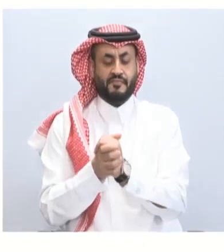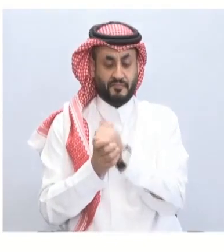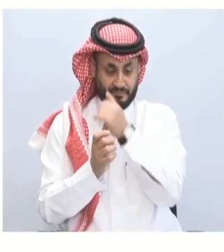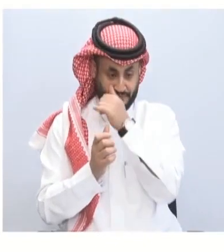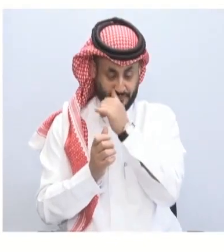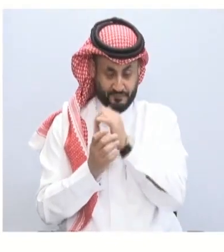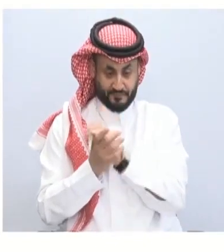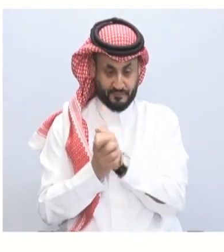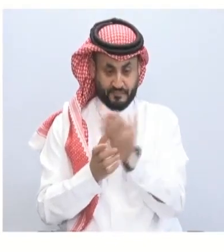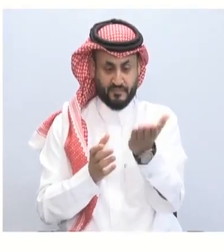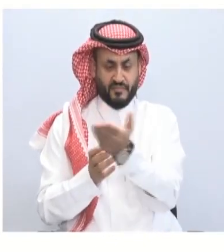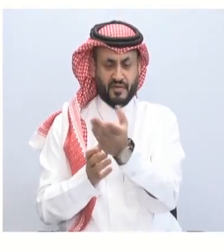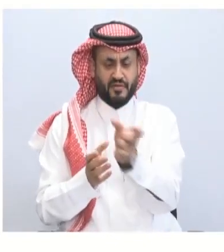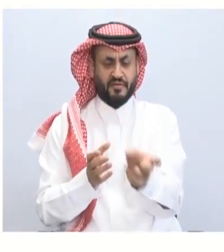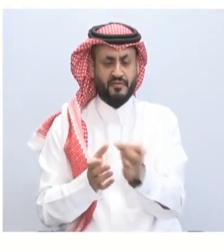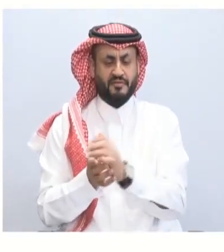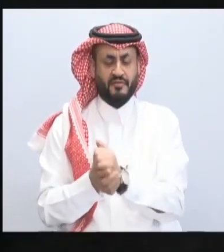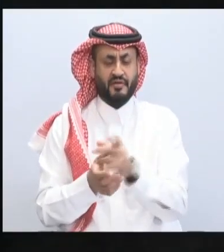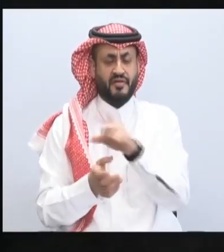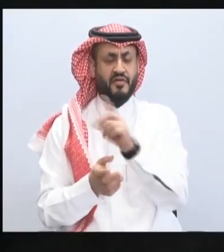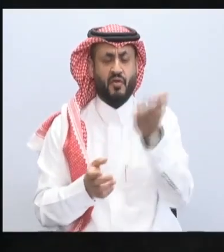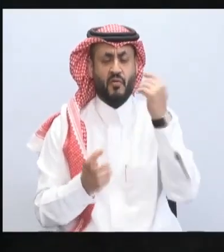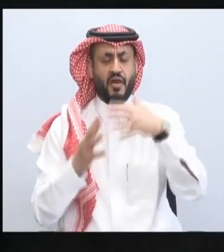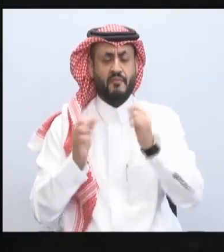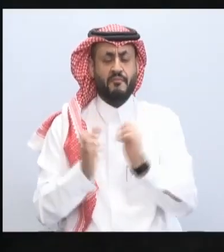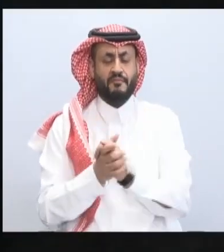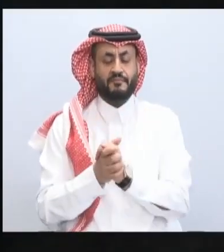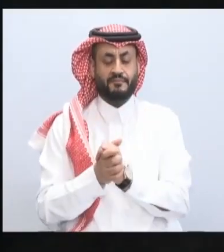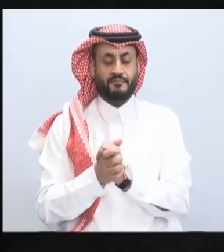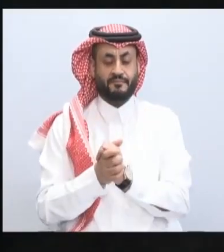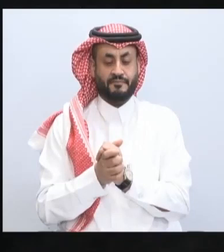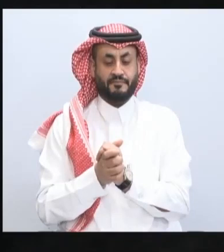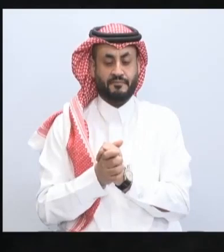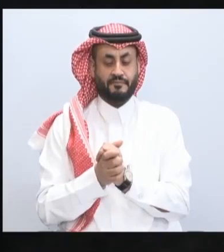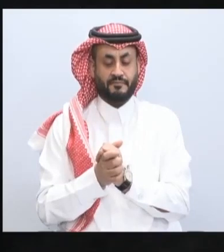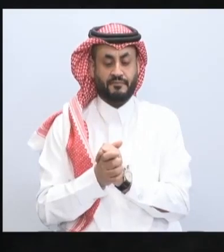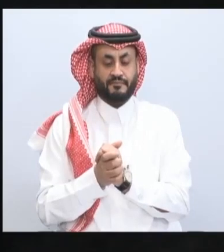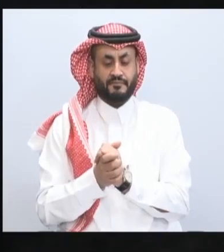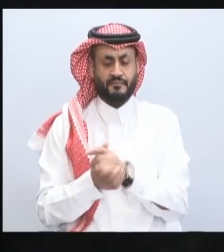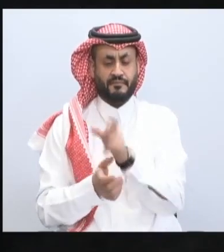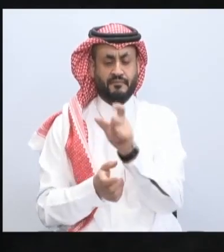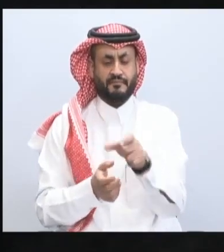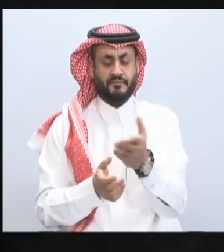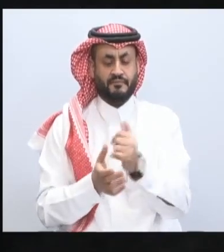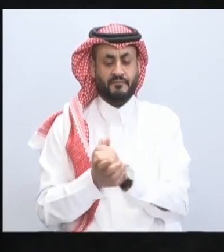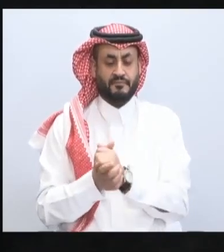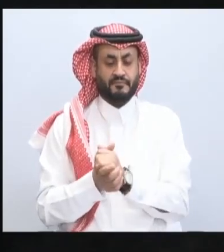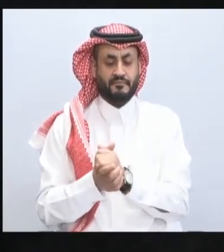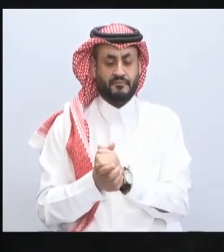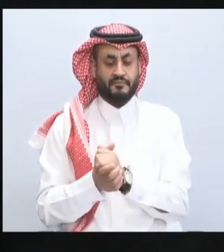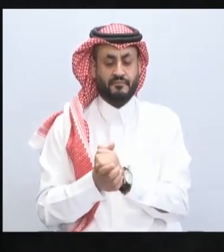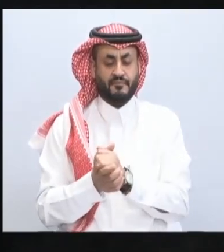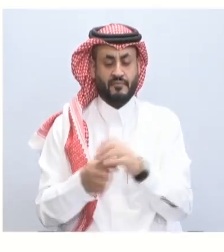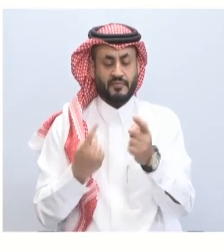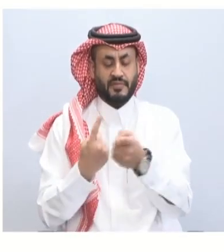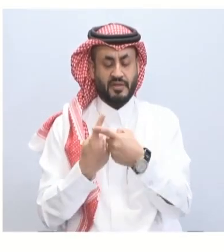course, these are the words that we passed by before. Now we can just fill in the blanks. We have here the disappointing